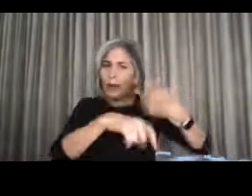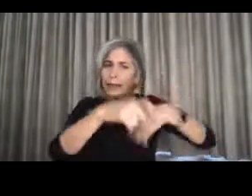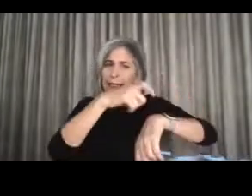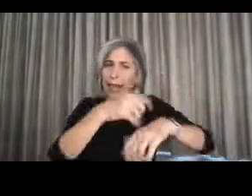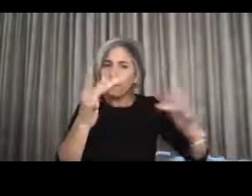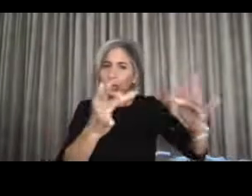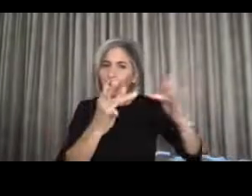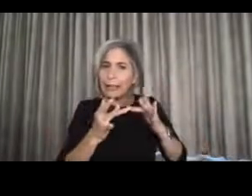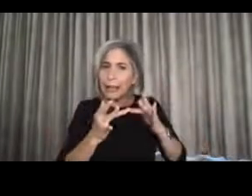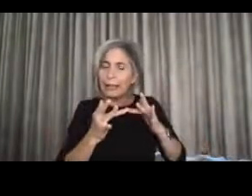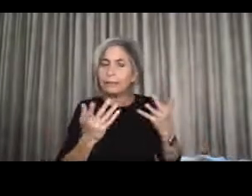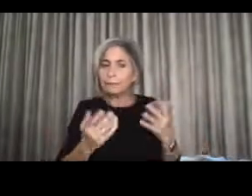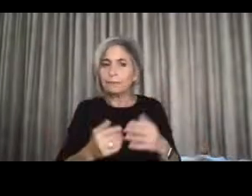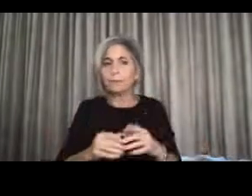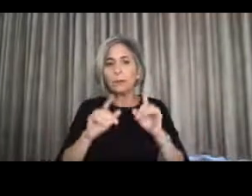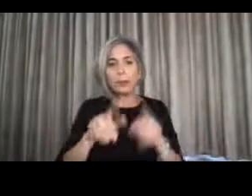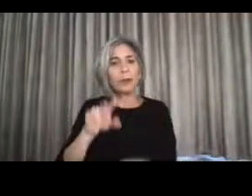You can go to